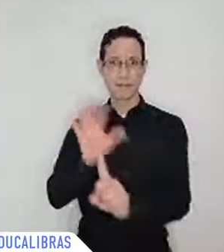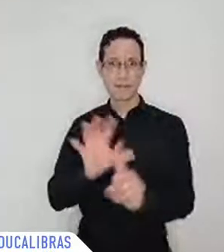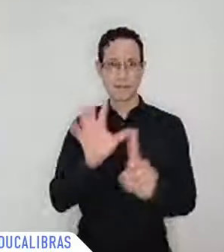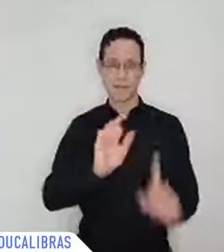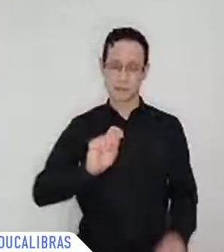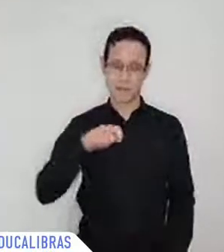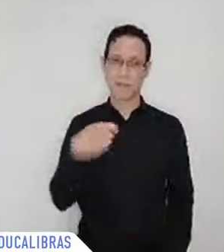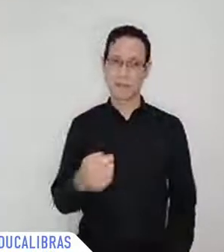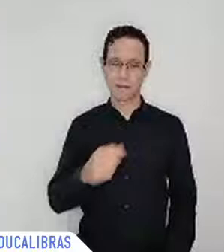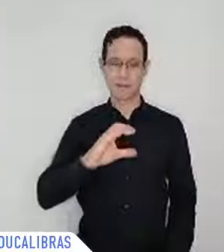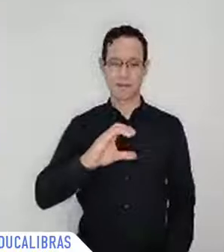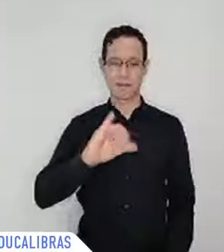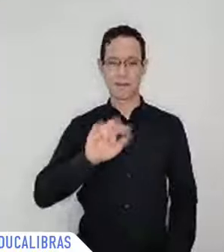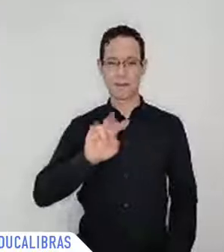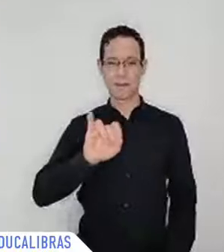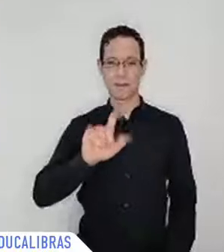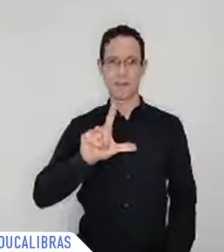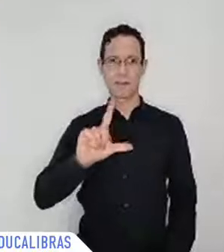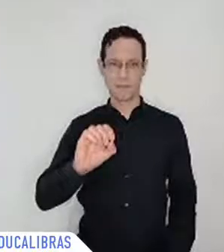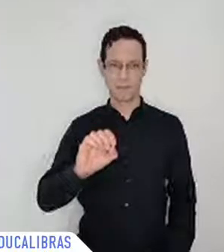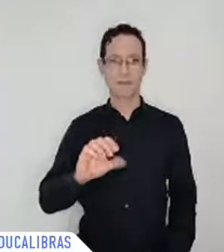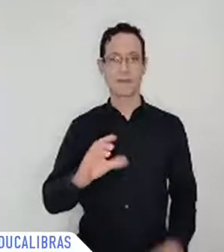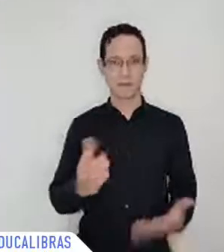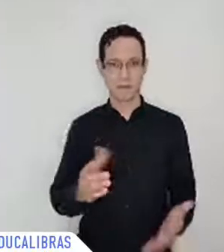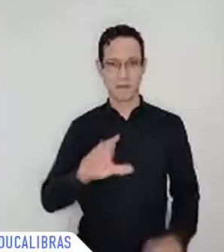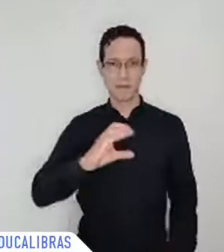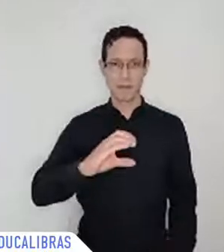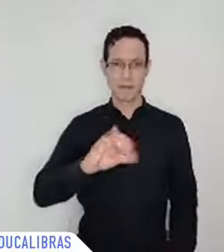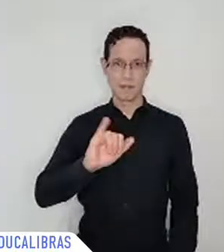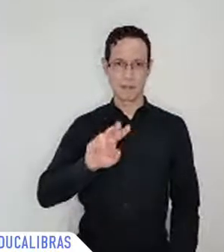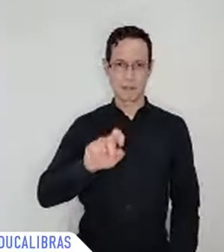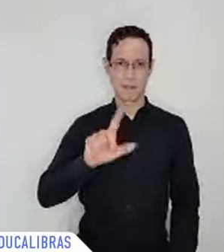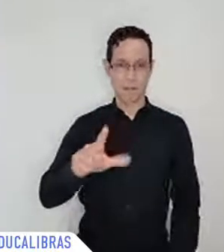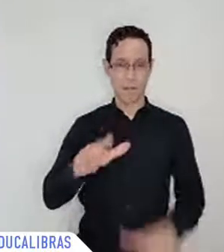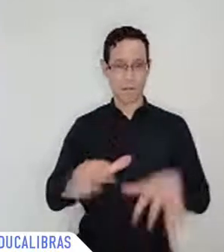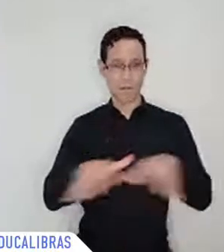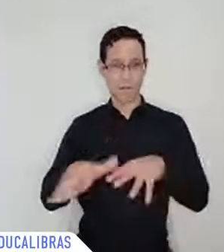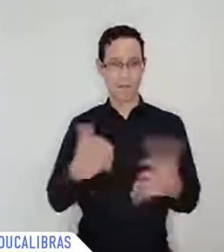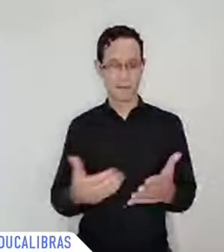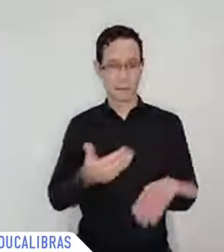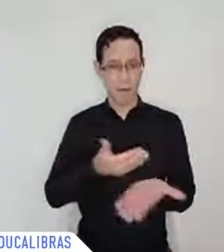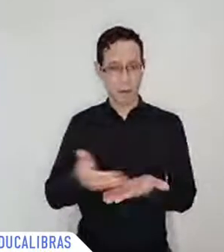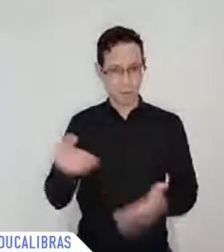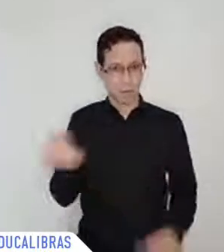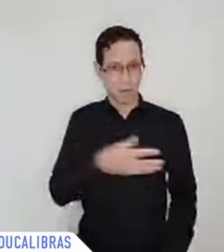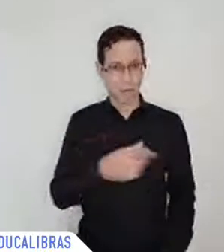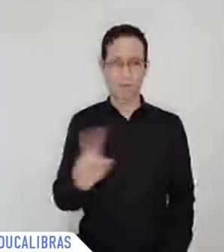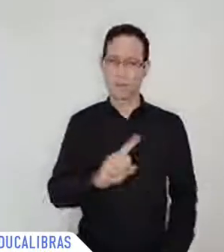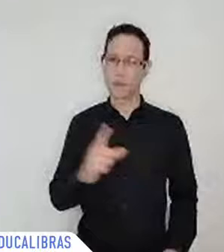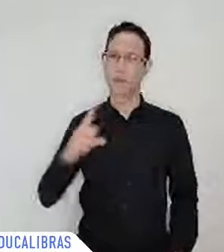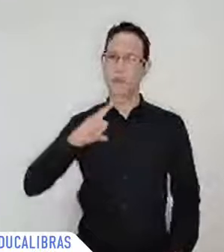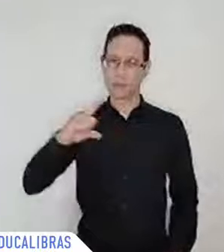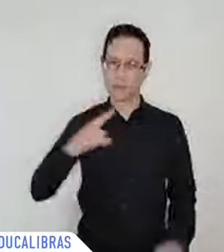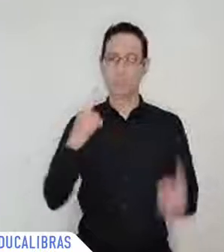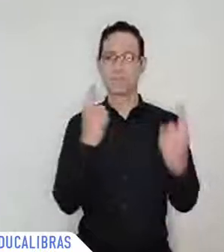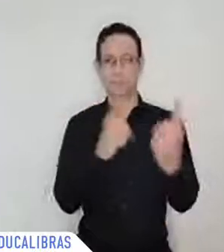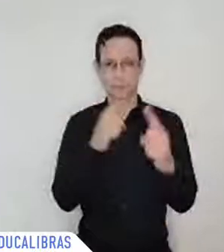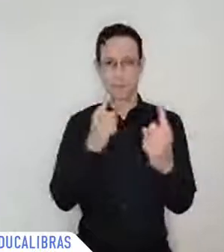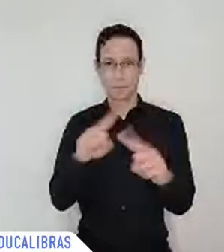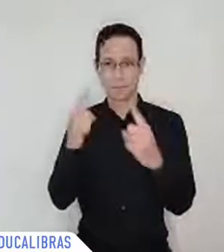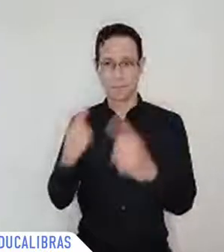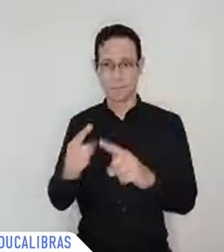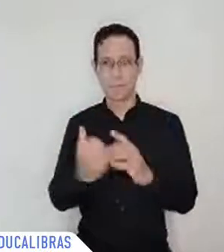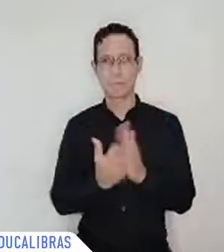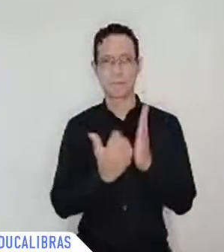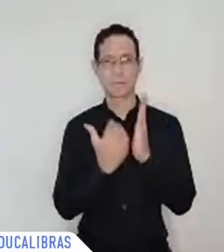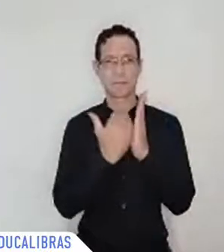policies, because this is the civic space. Because what we have been observing is that it's